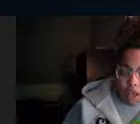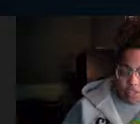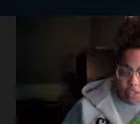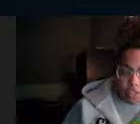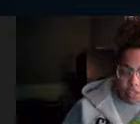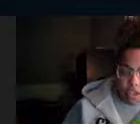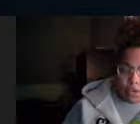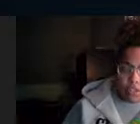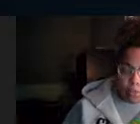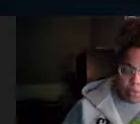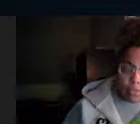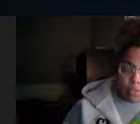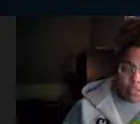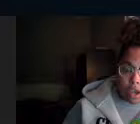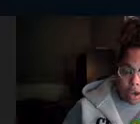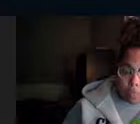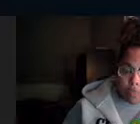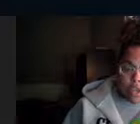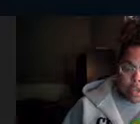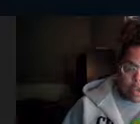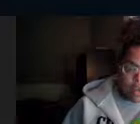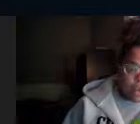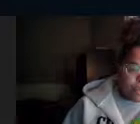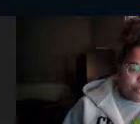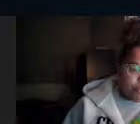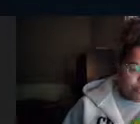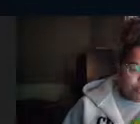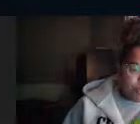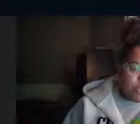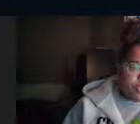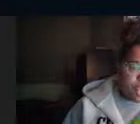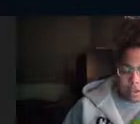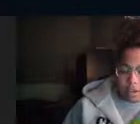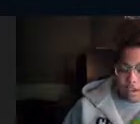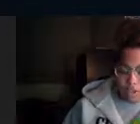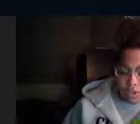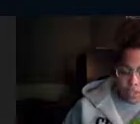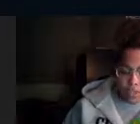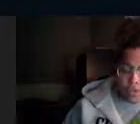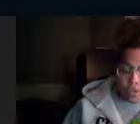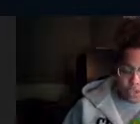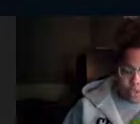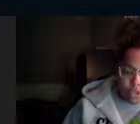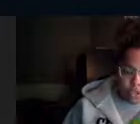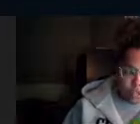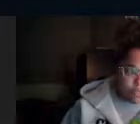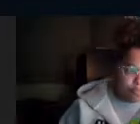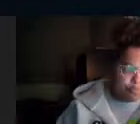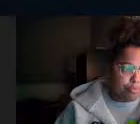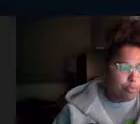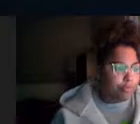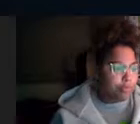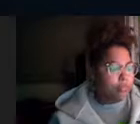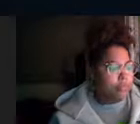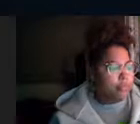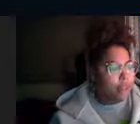need a sworn officer to do that, or someone who is armed, because that can also escalate those